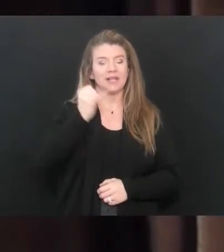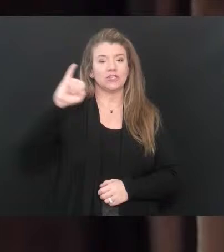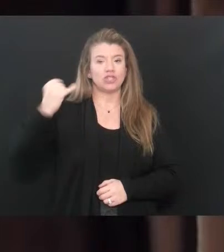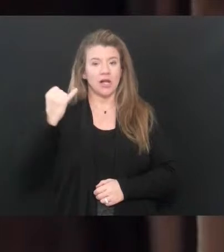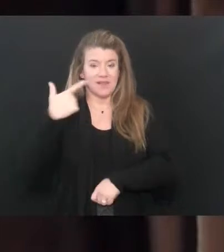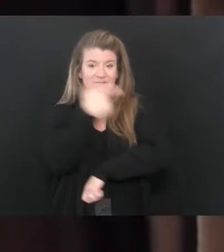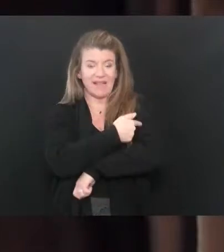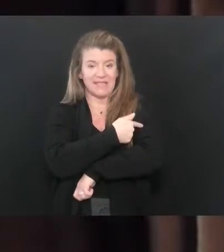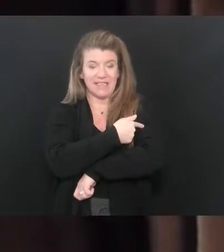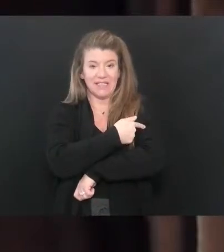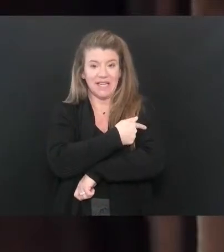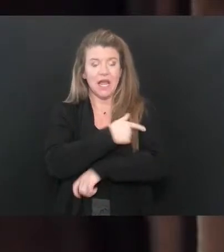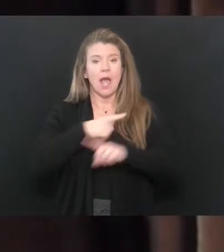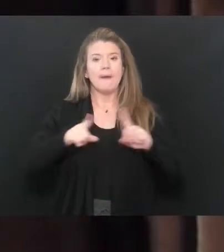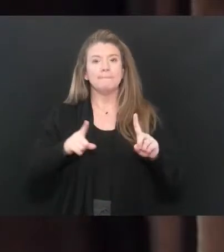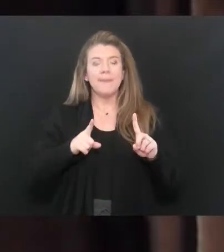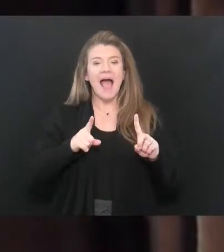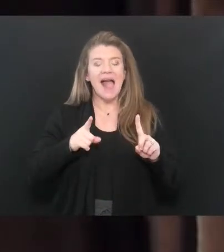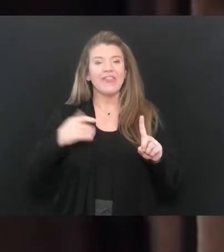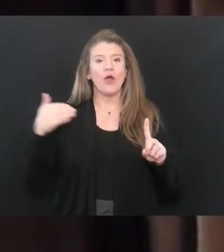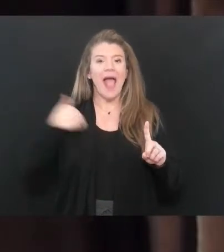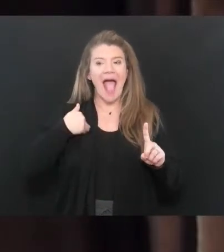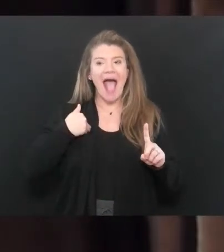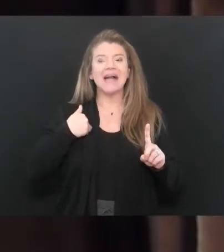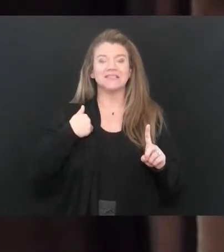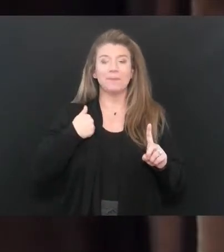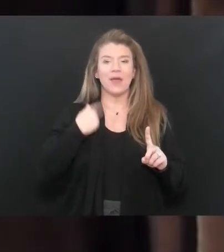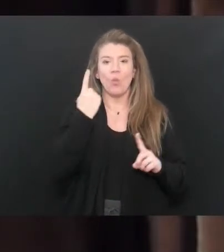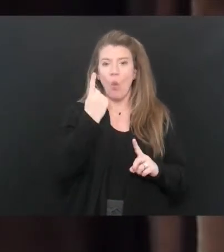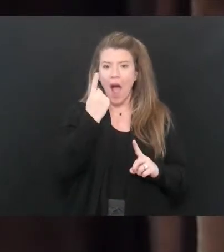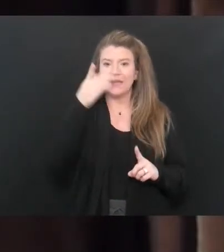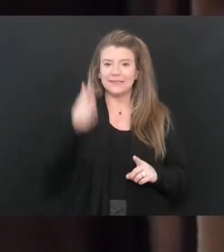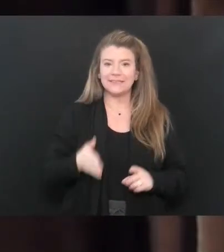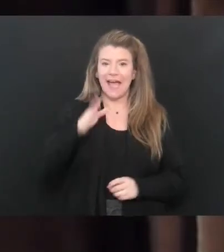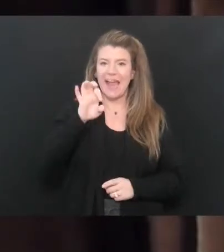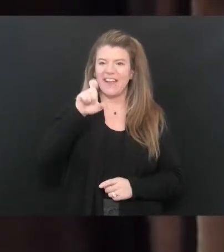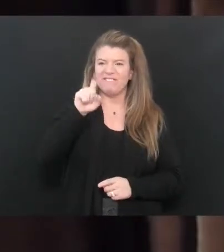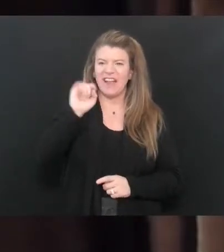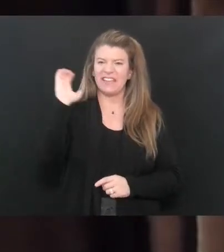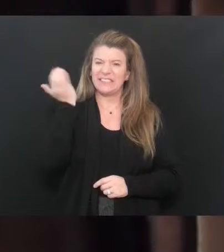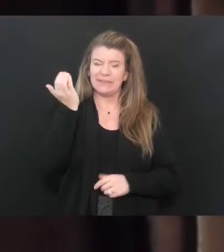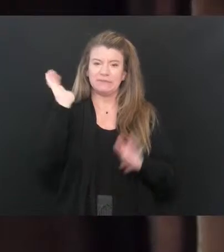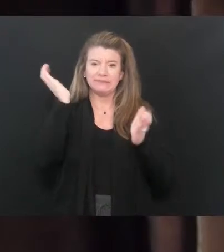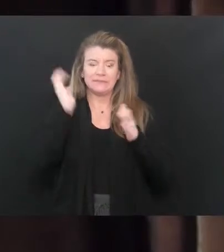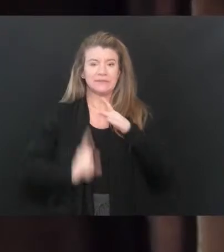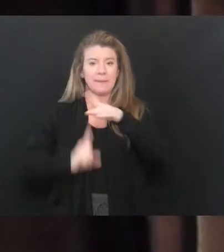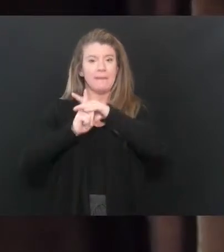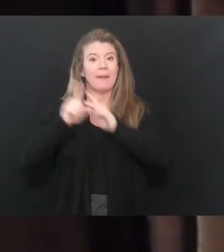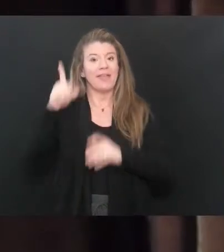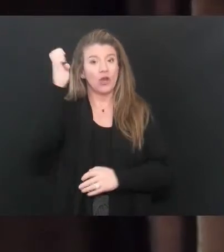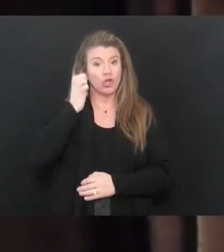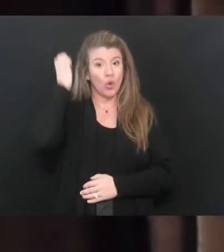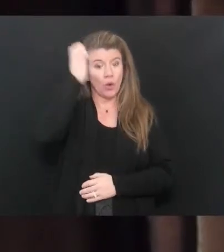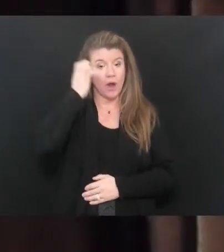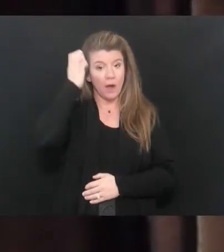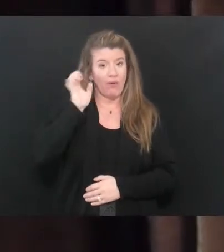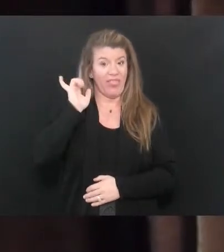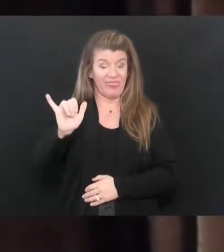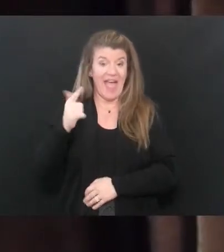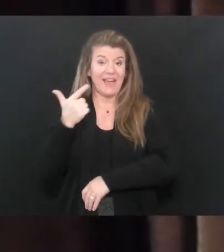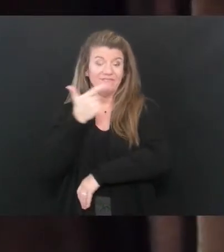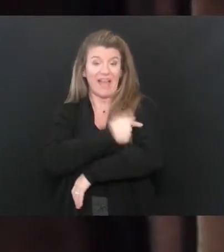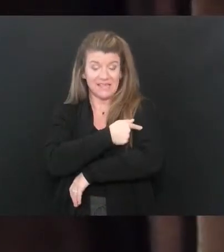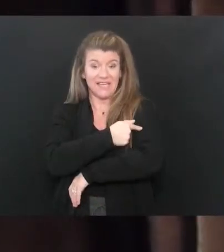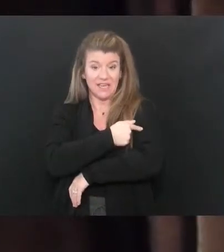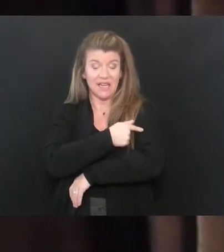Johnson vaccine, but there has been a troubling side effect that has been seen in Europe with the AstraZeneca